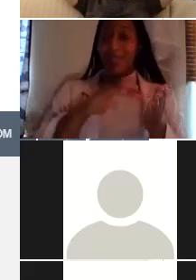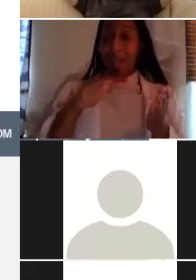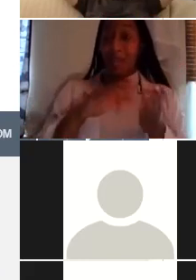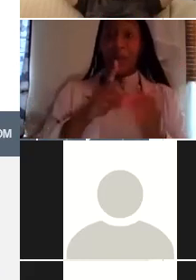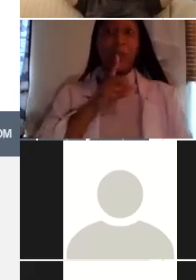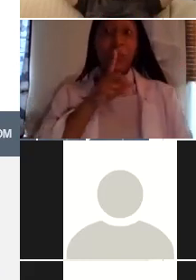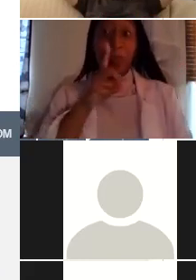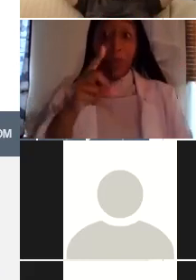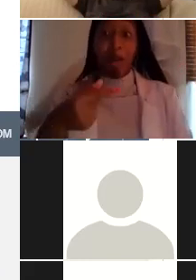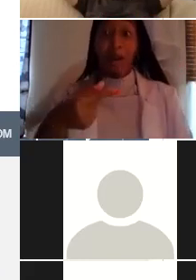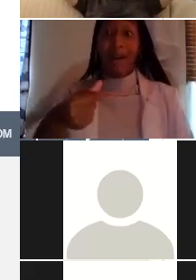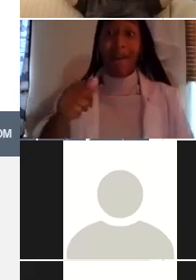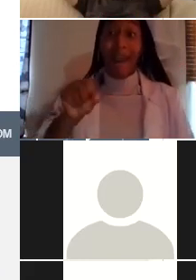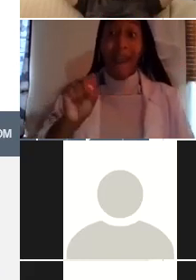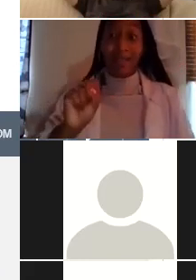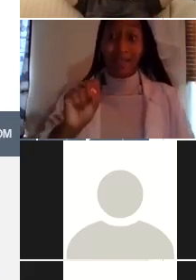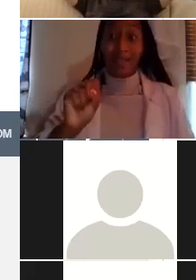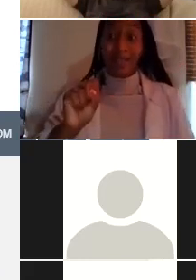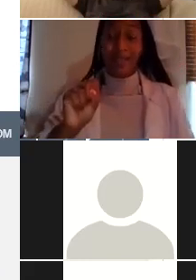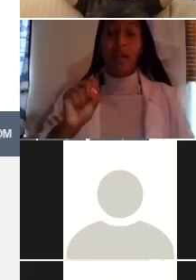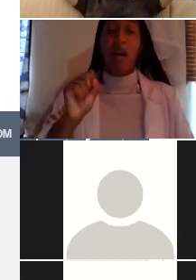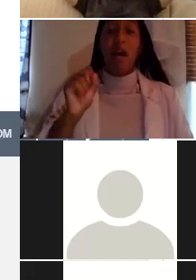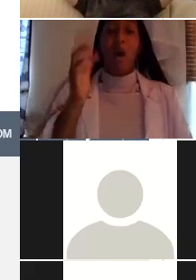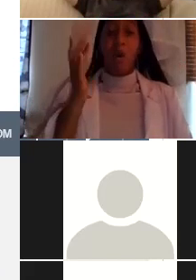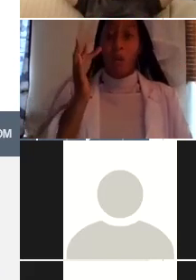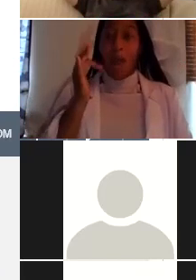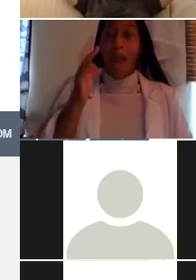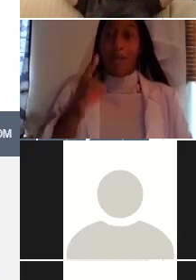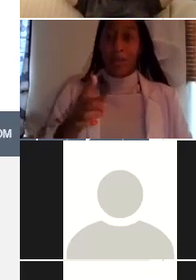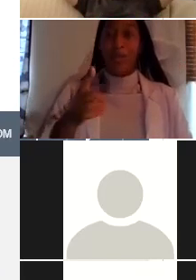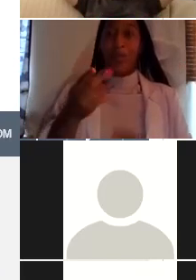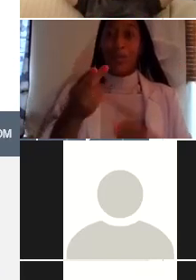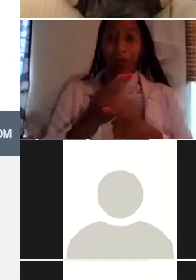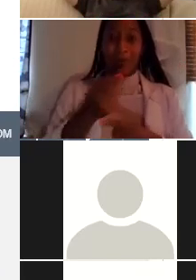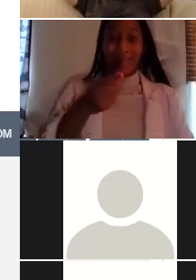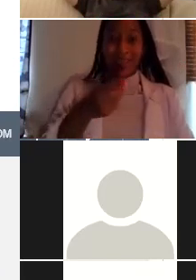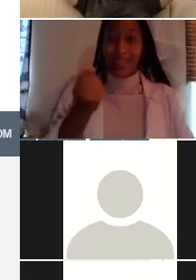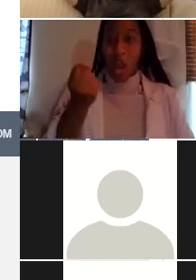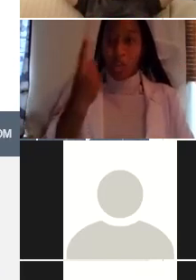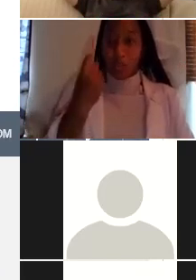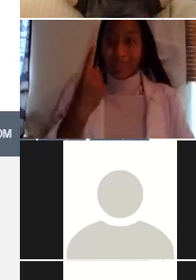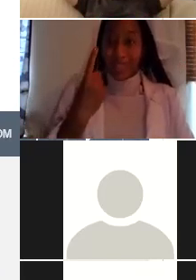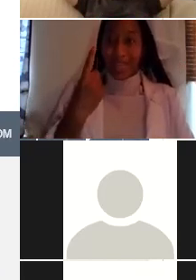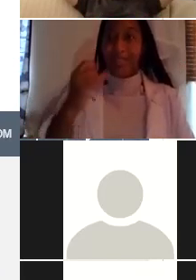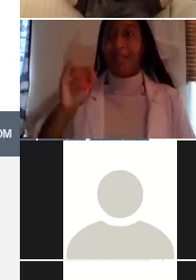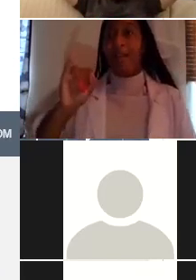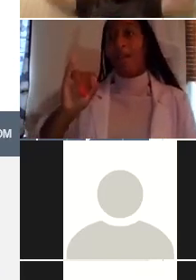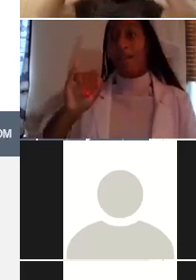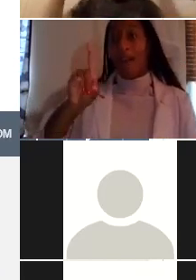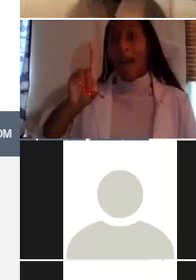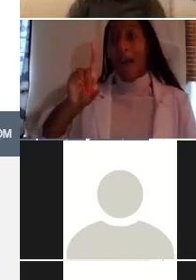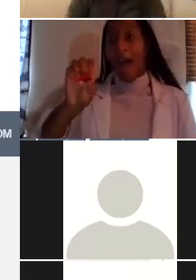this construct of an ideal gas. And when we